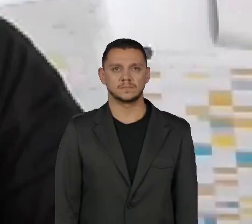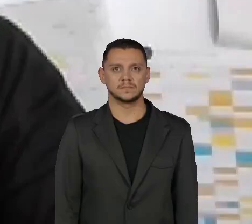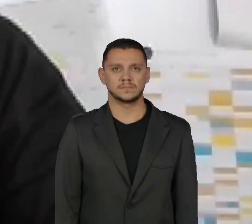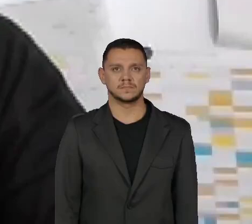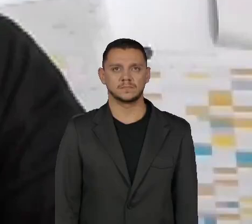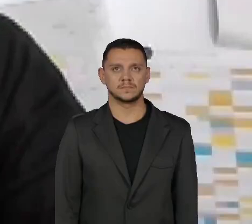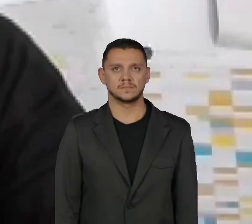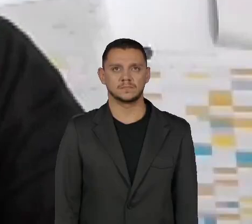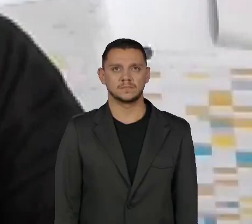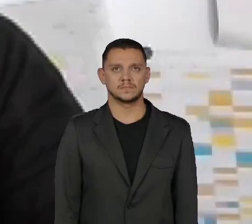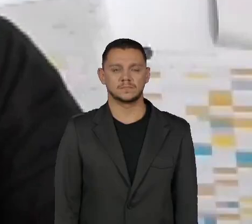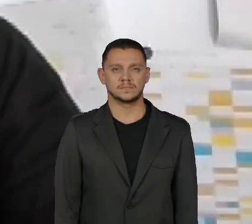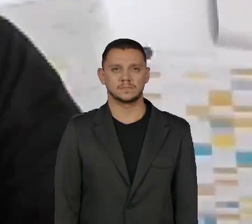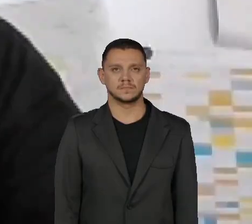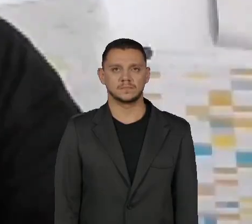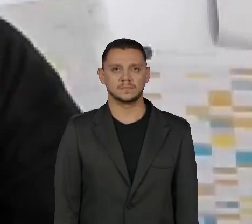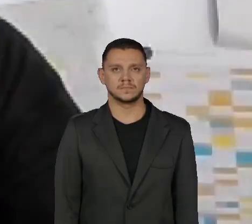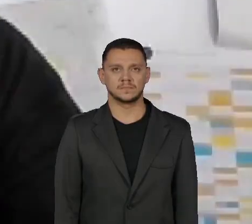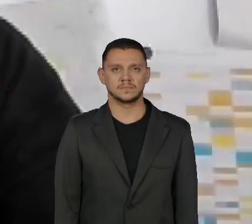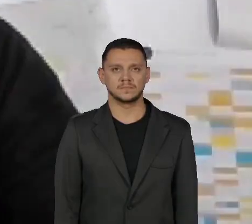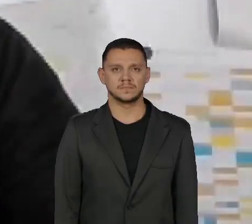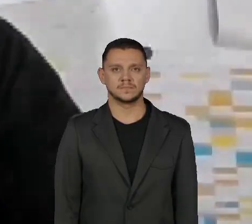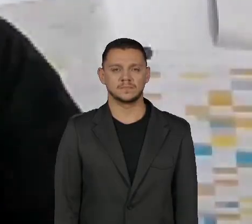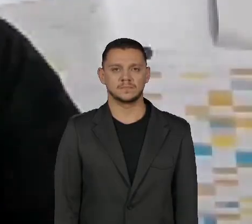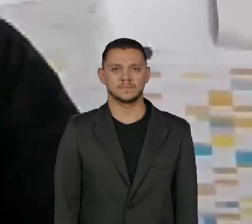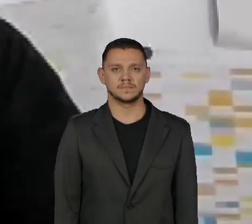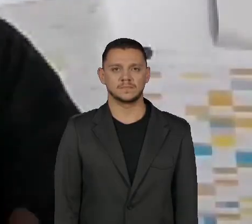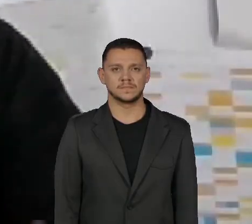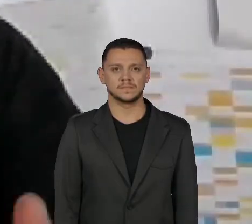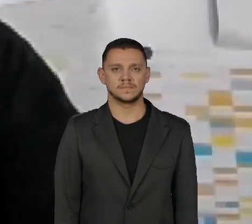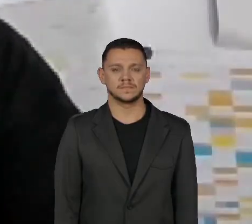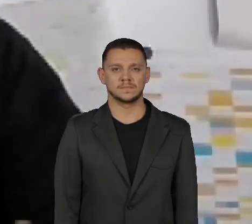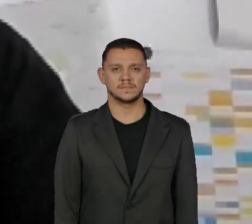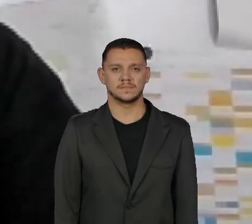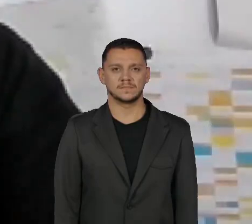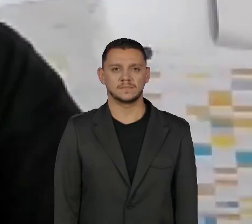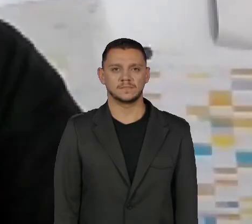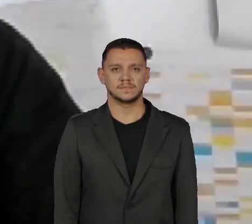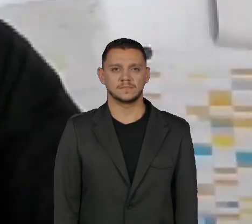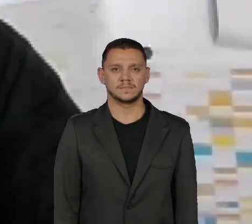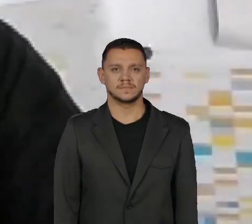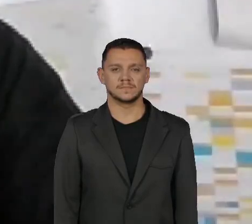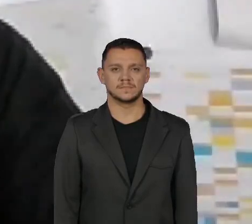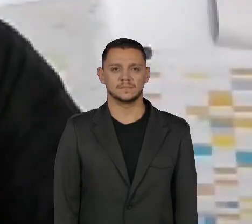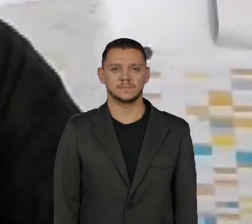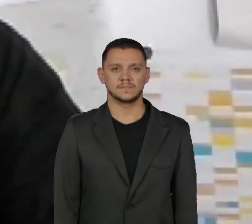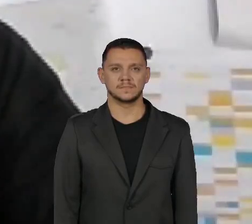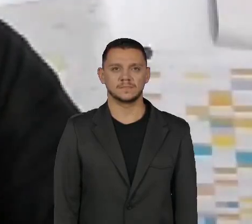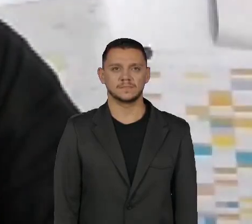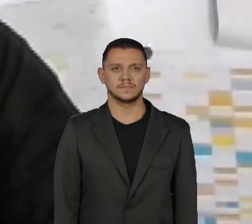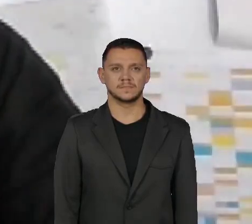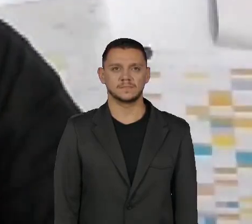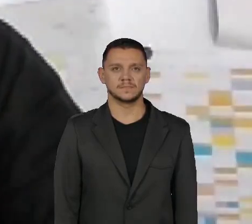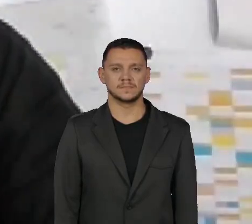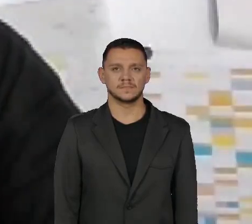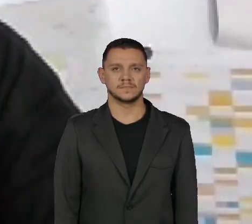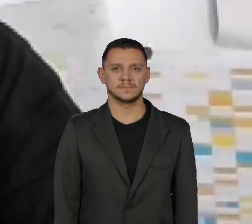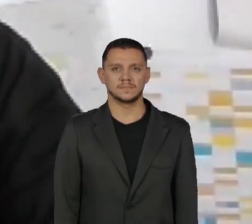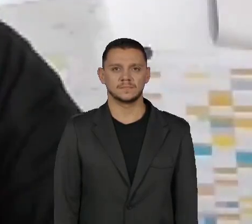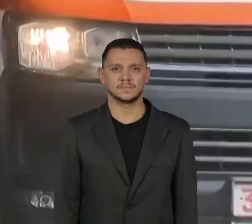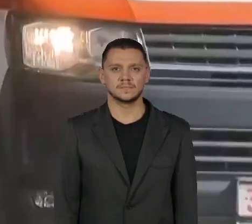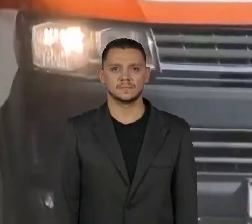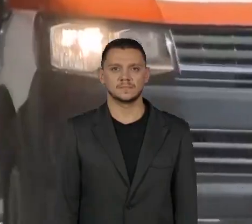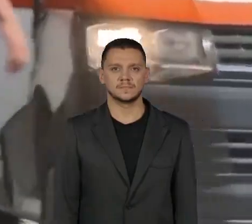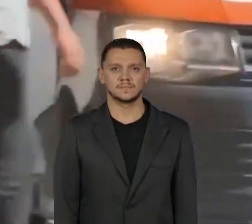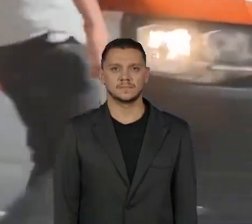serious problems with supplying the people with water, with food, and of course with the medical